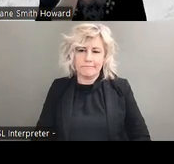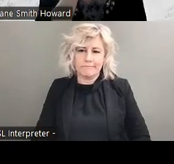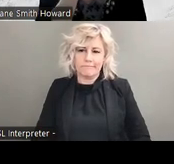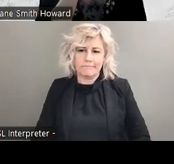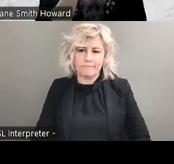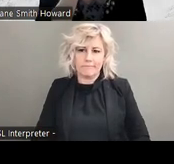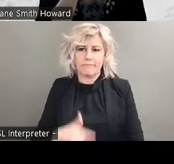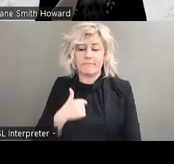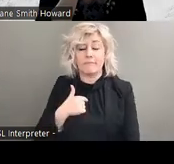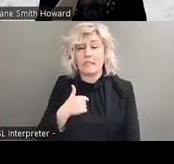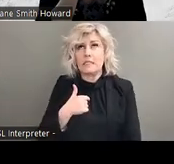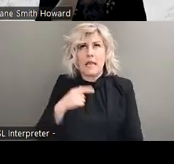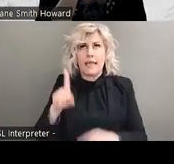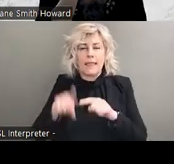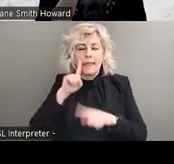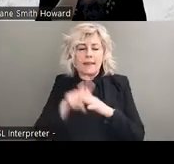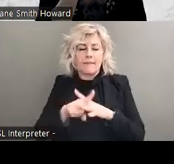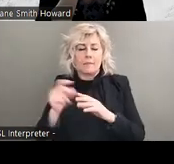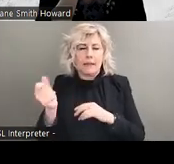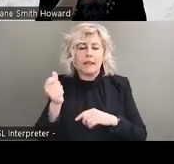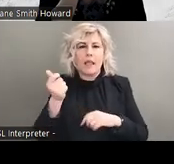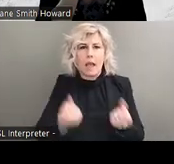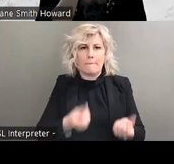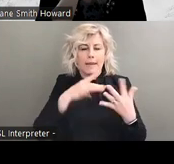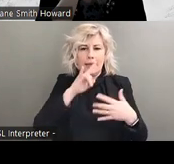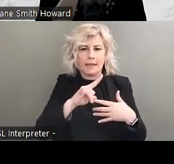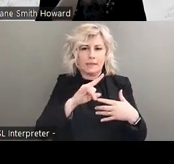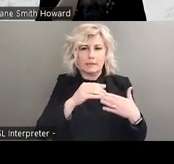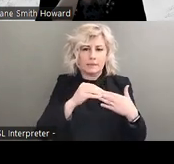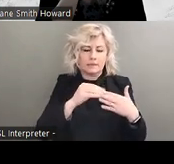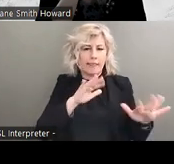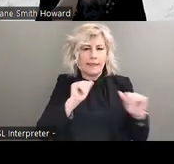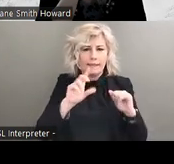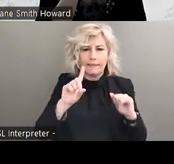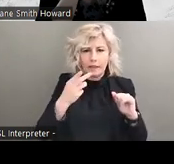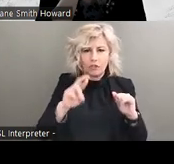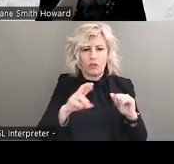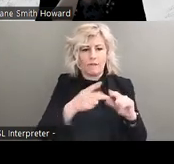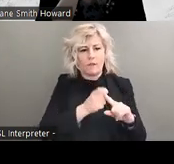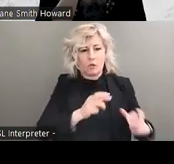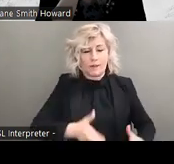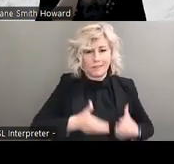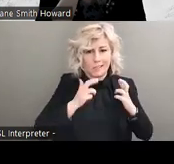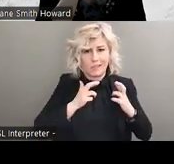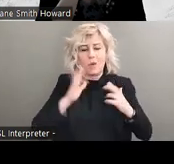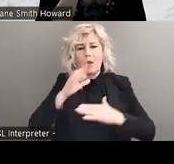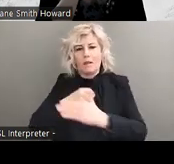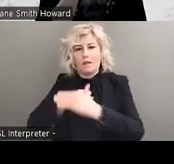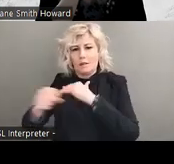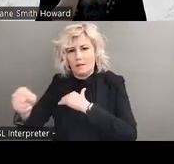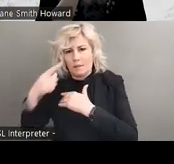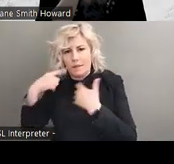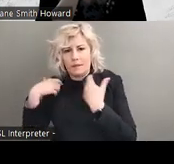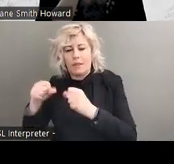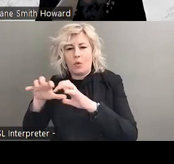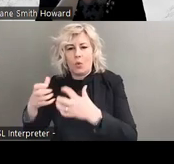I don't know right off the bat how many kids who kind of leave DHR from a residential end up in a mental health group